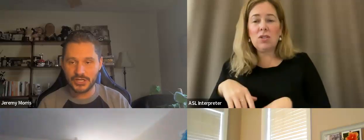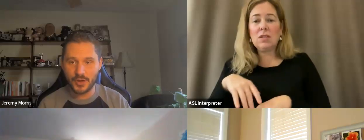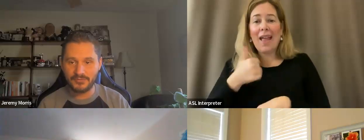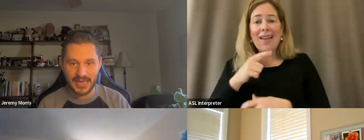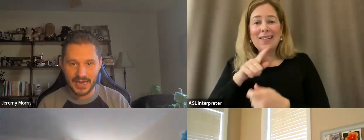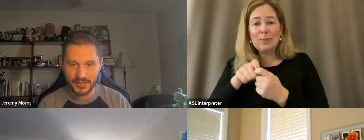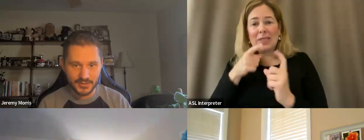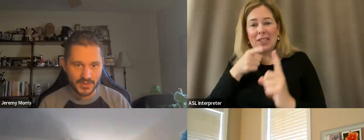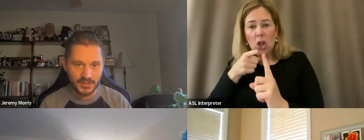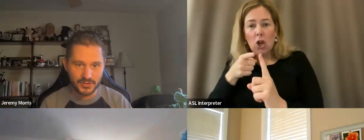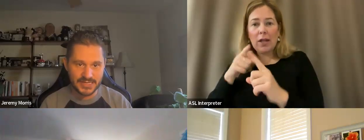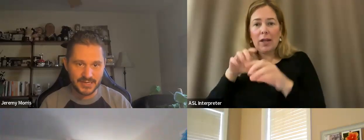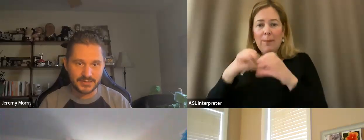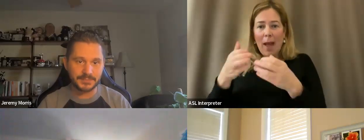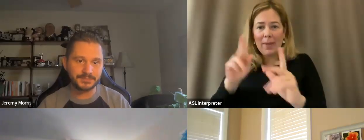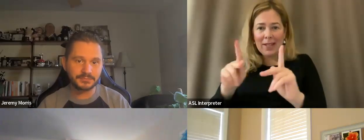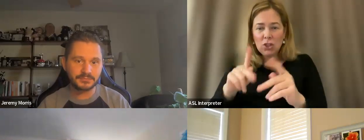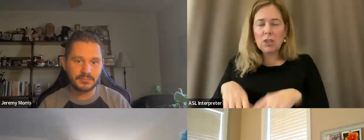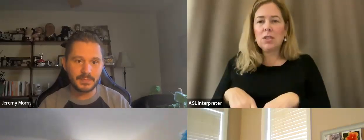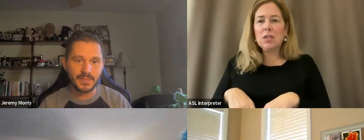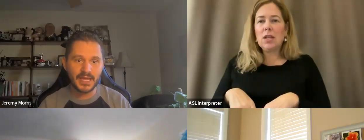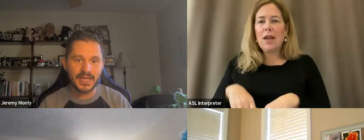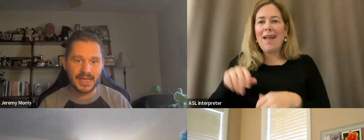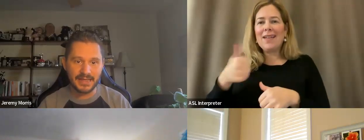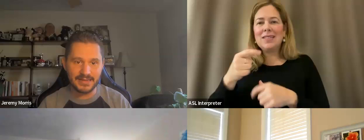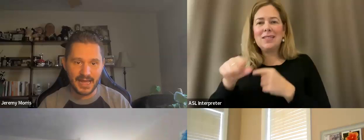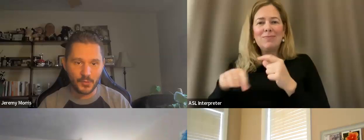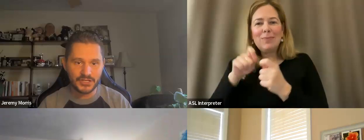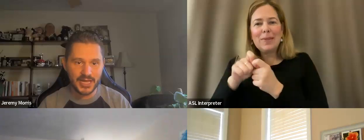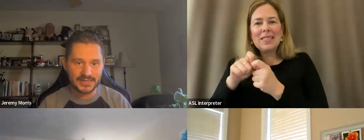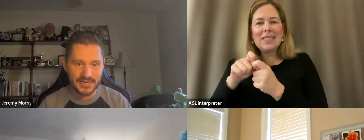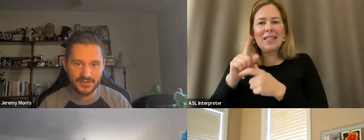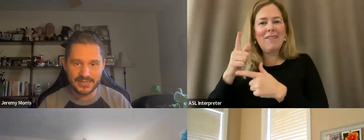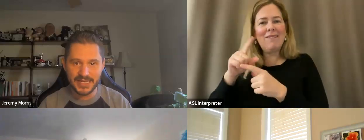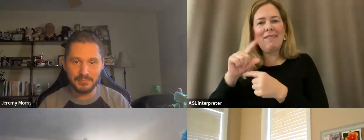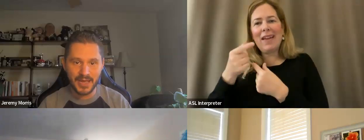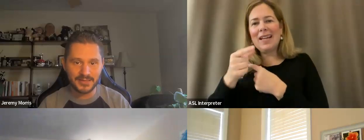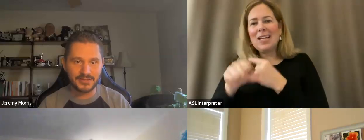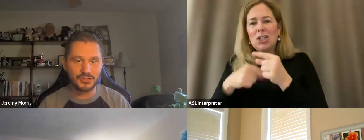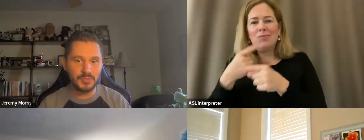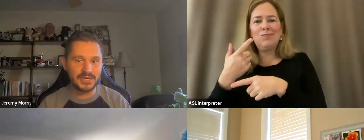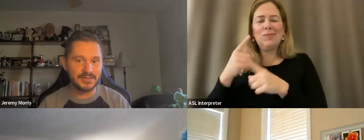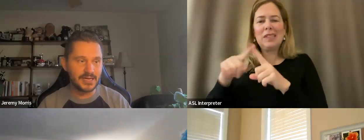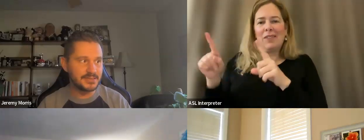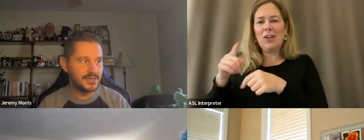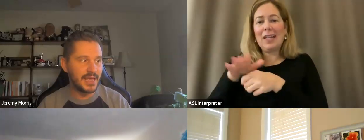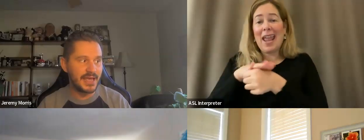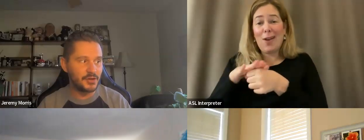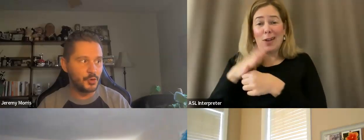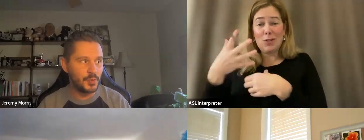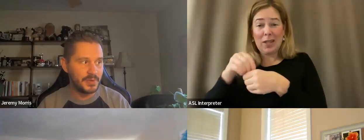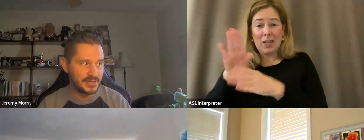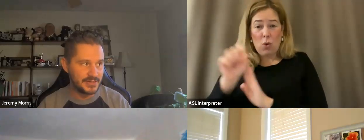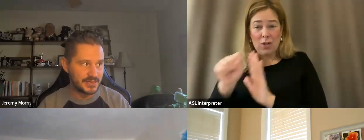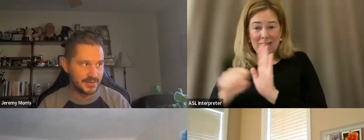and geographic areas within your state, and the outreach activities and methods to be conducted